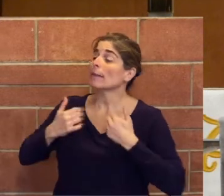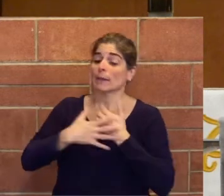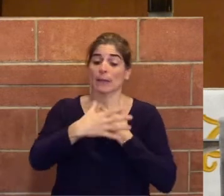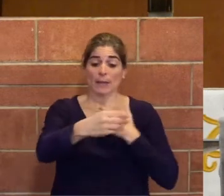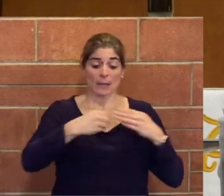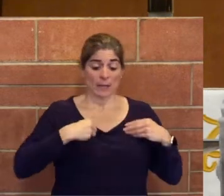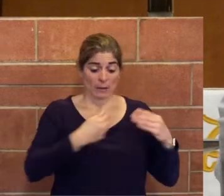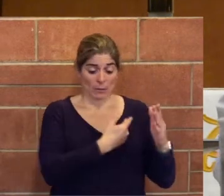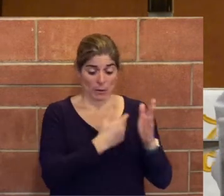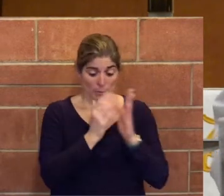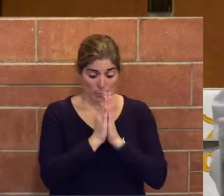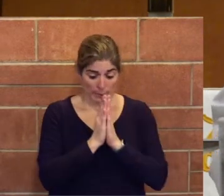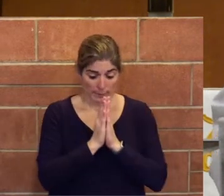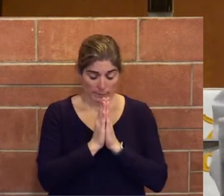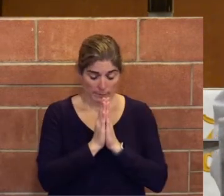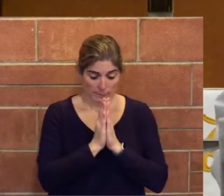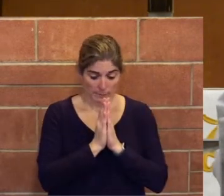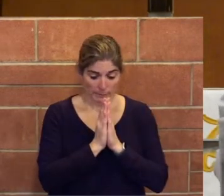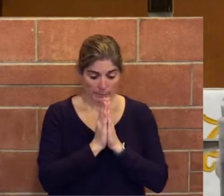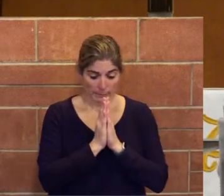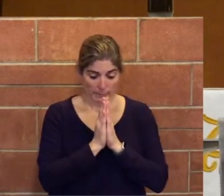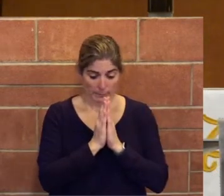life, hear our prayer.